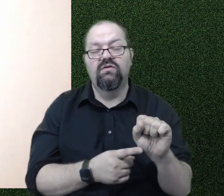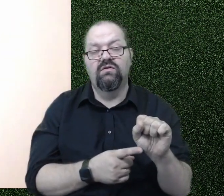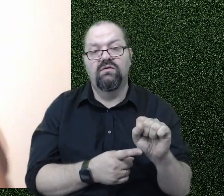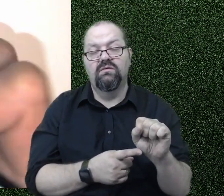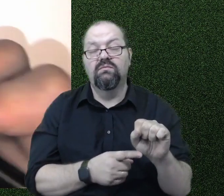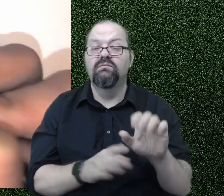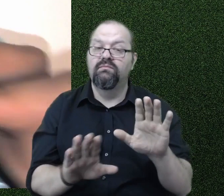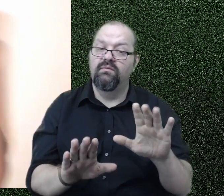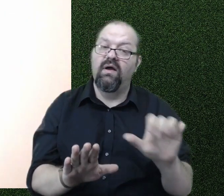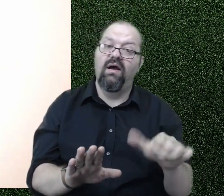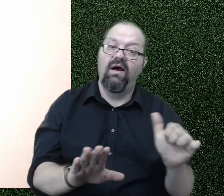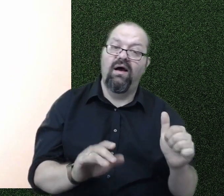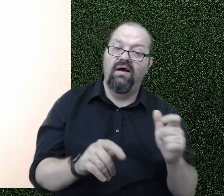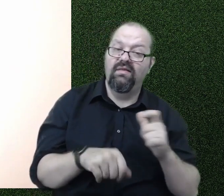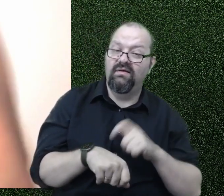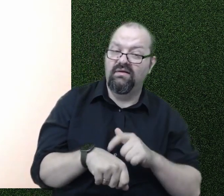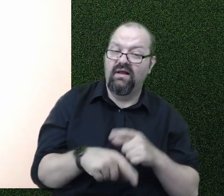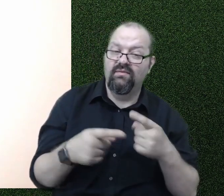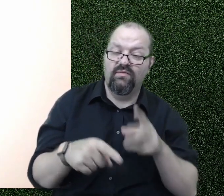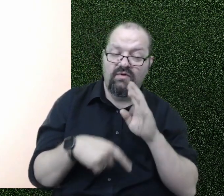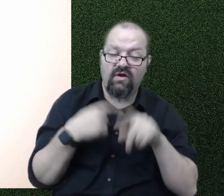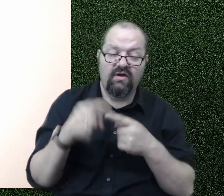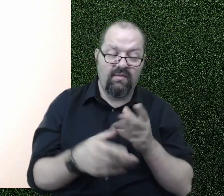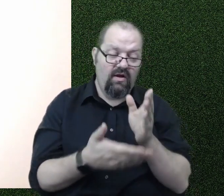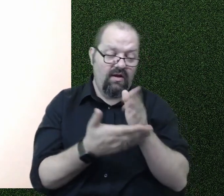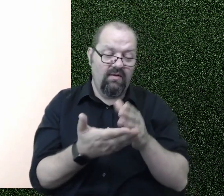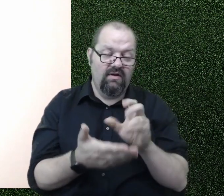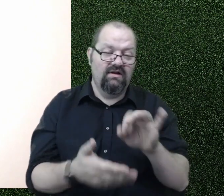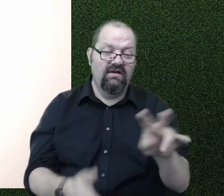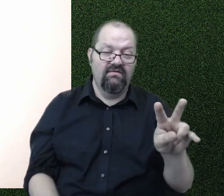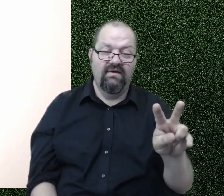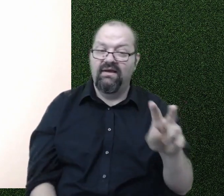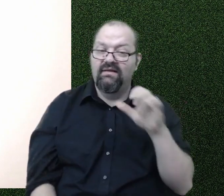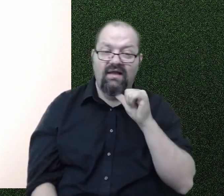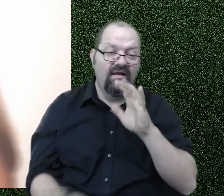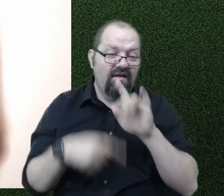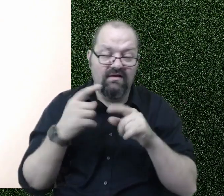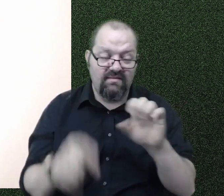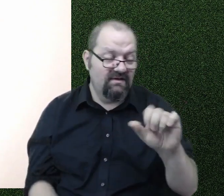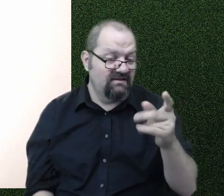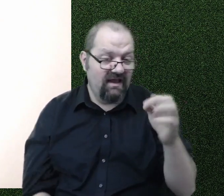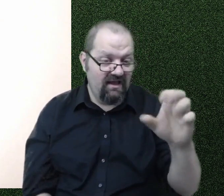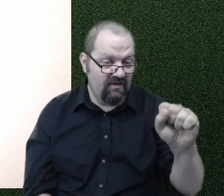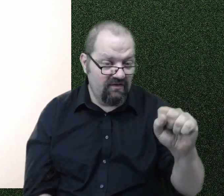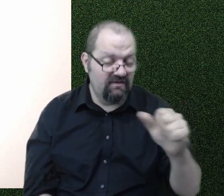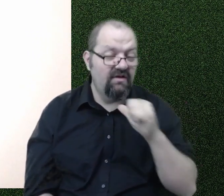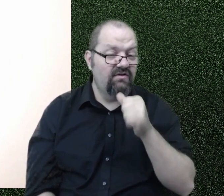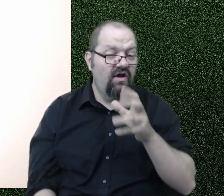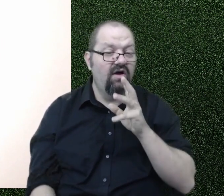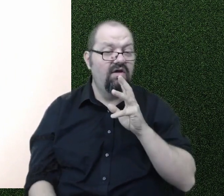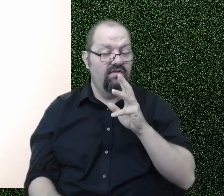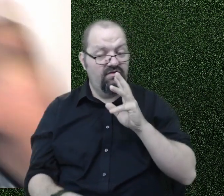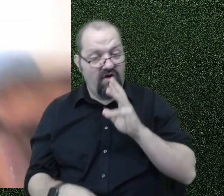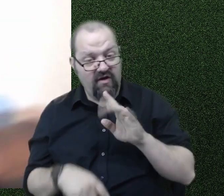Now sometimes when they're talking about the components of v, they're not asking for the scalars. They want the vectors. They want 3 times I hat